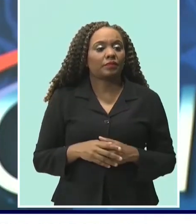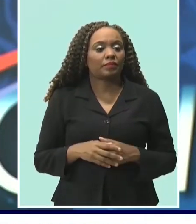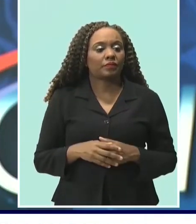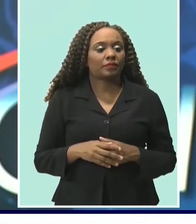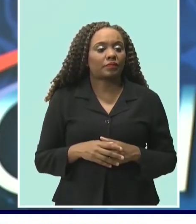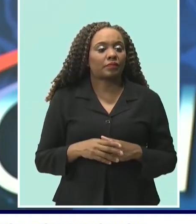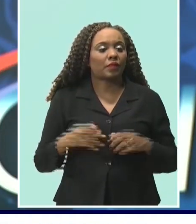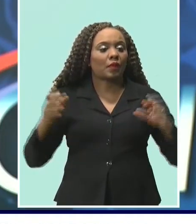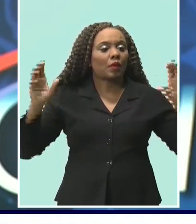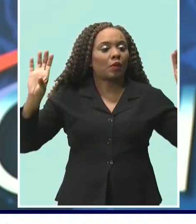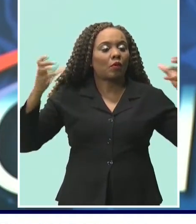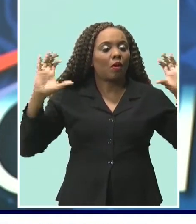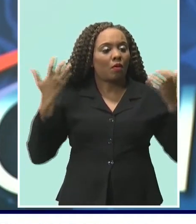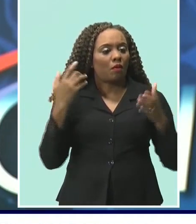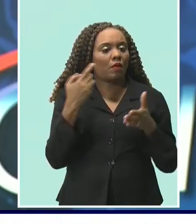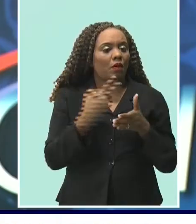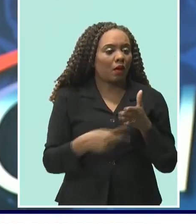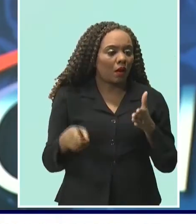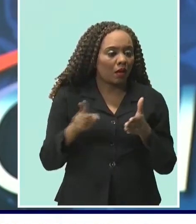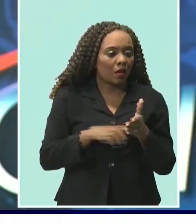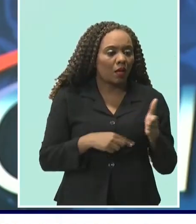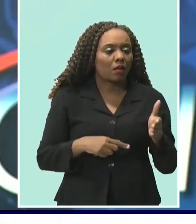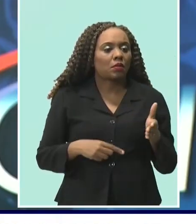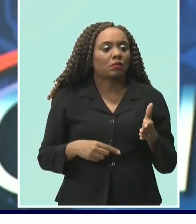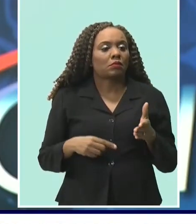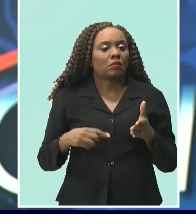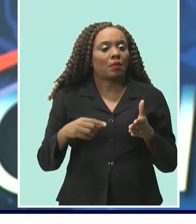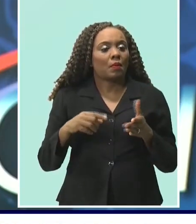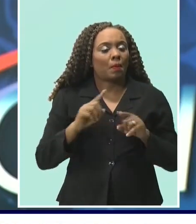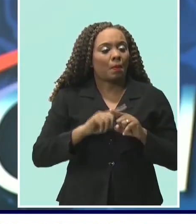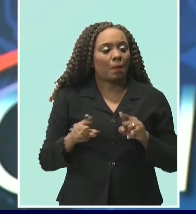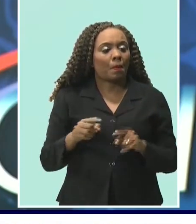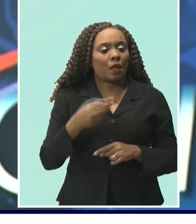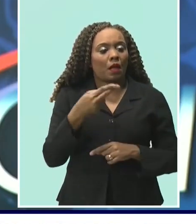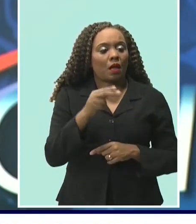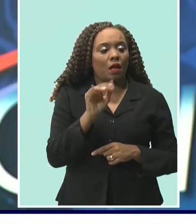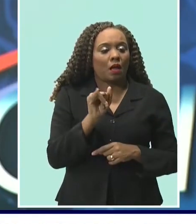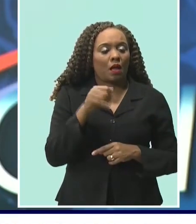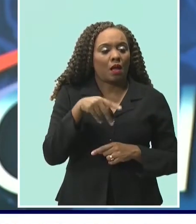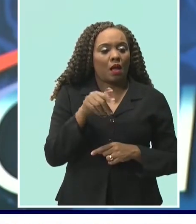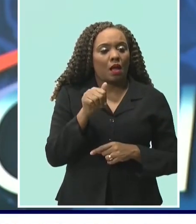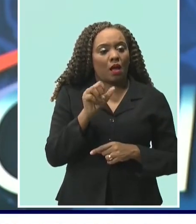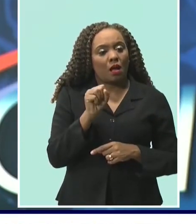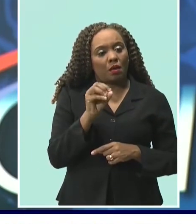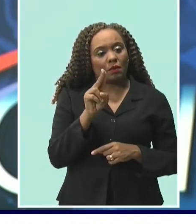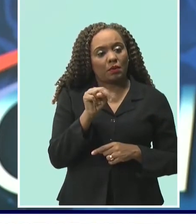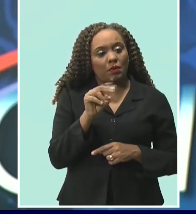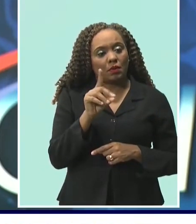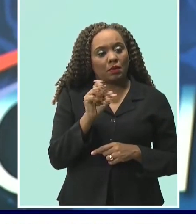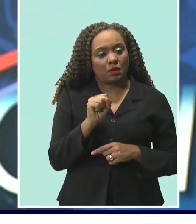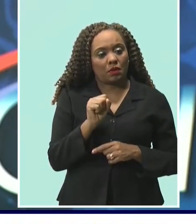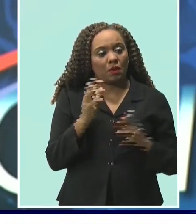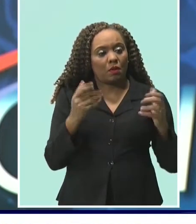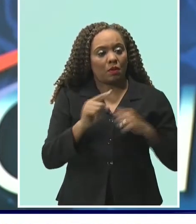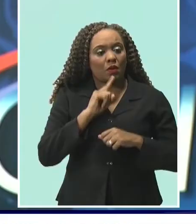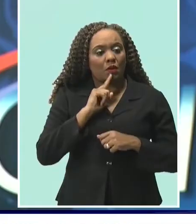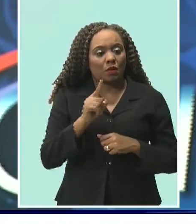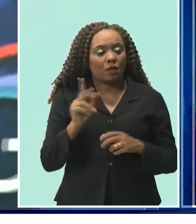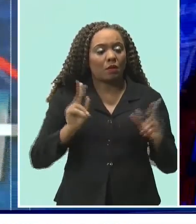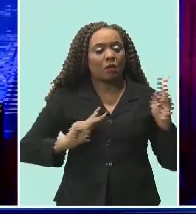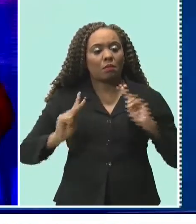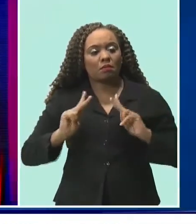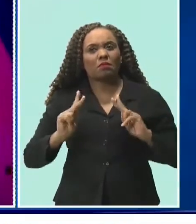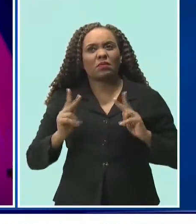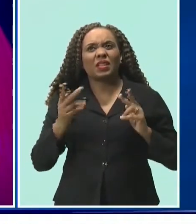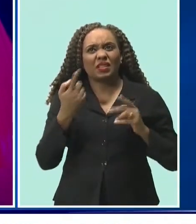Over 2020 has been cancelled, local entertainer Damian Hyposounds Etienne is making sure his fans still have